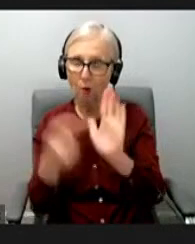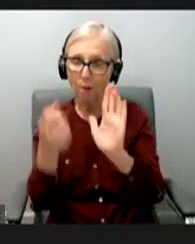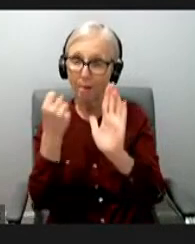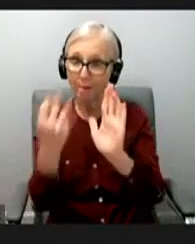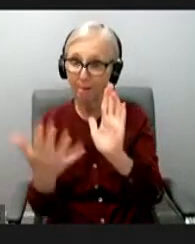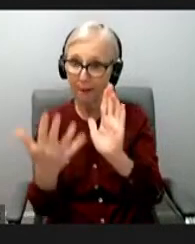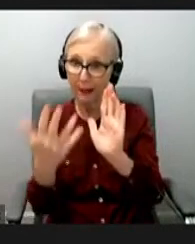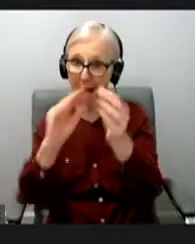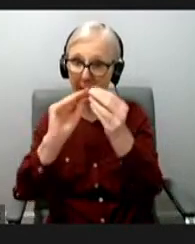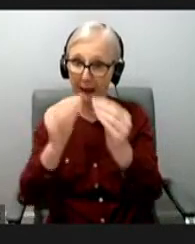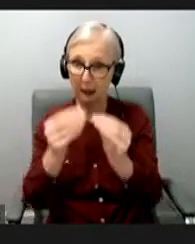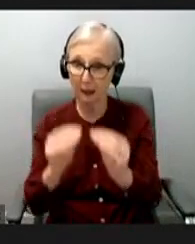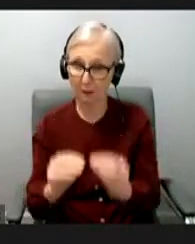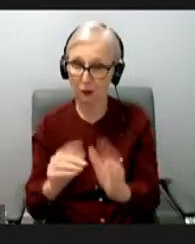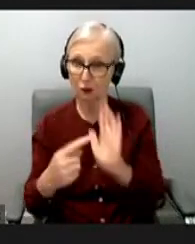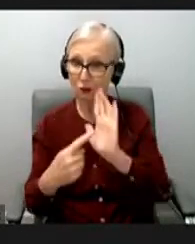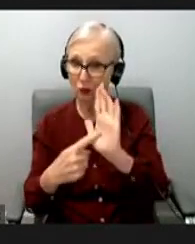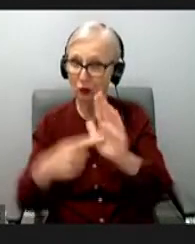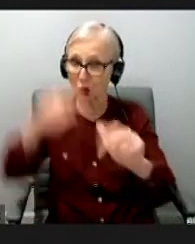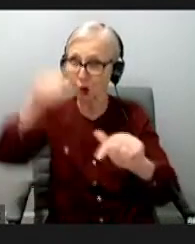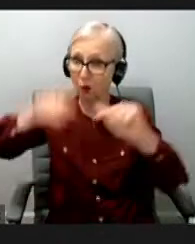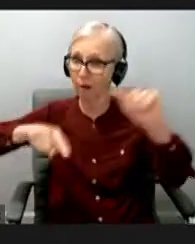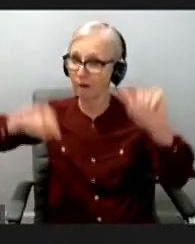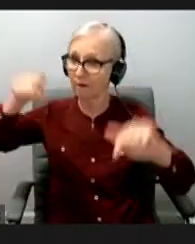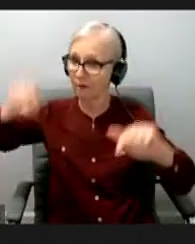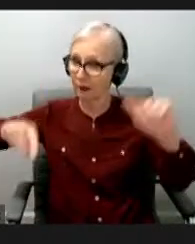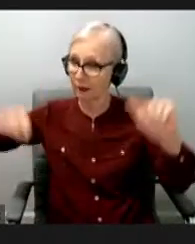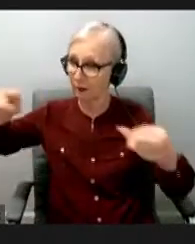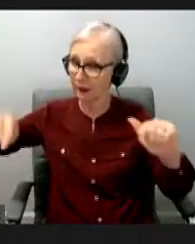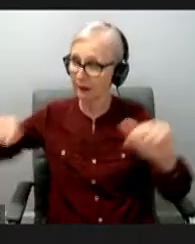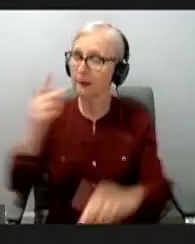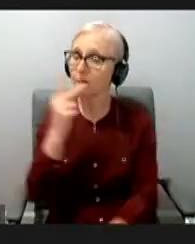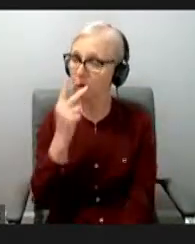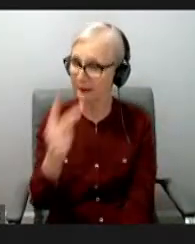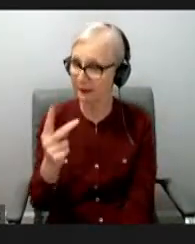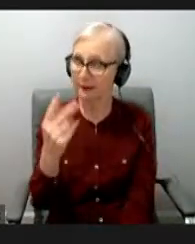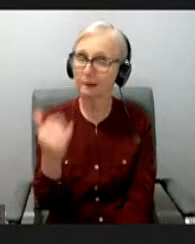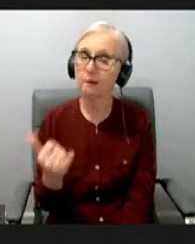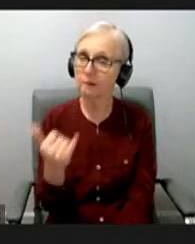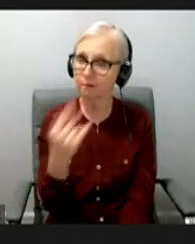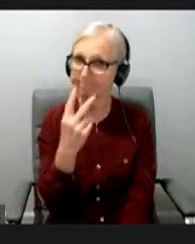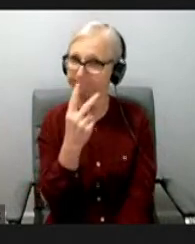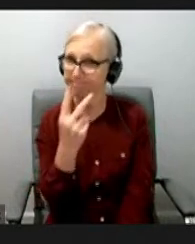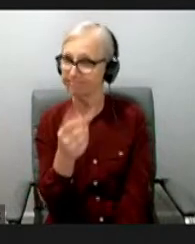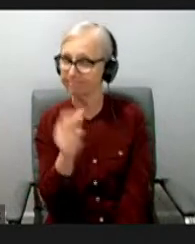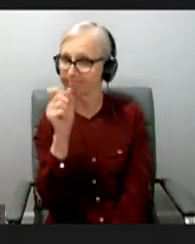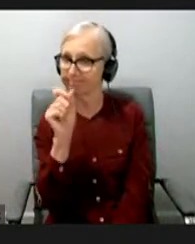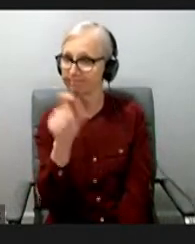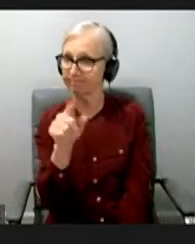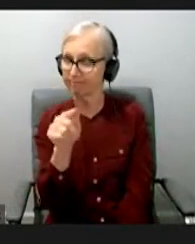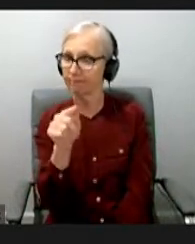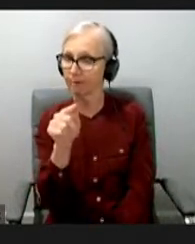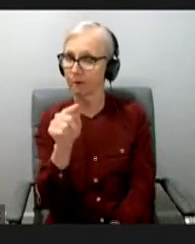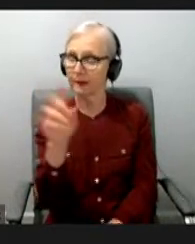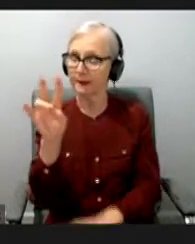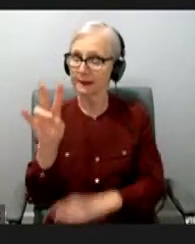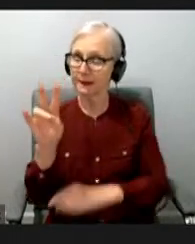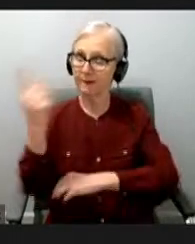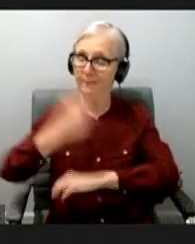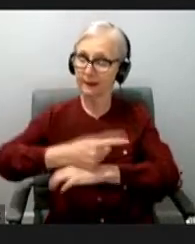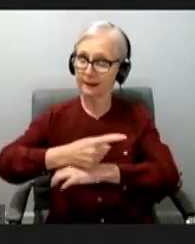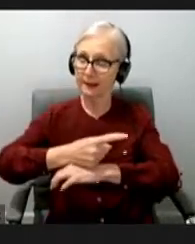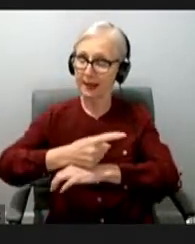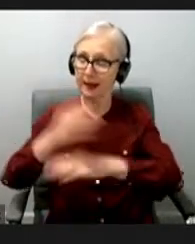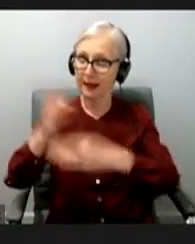for Colorado counties just to show the variability that we're seeing right now. So you can see that the 7-day moving average case